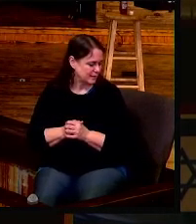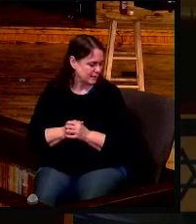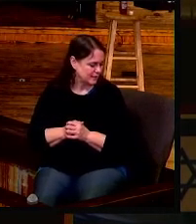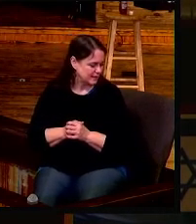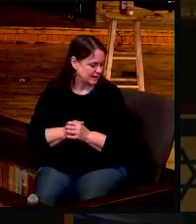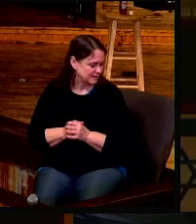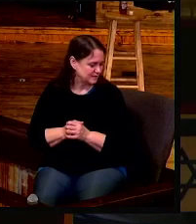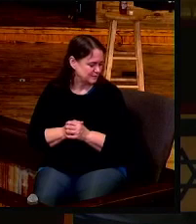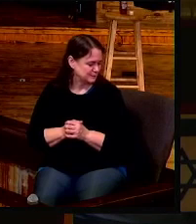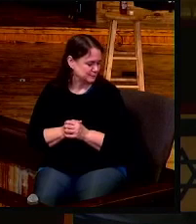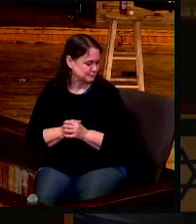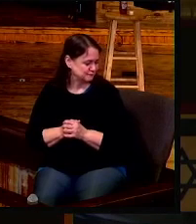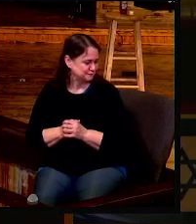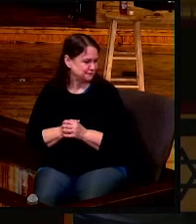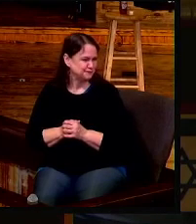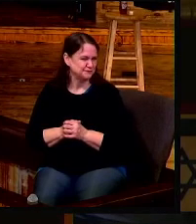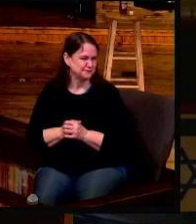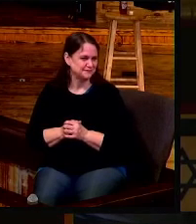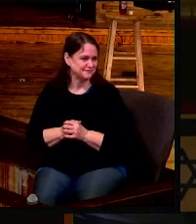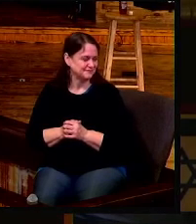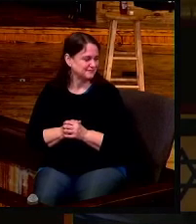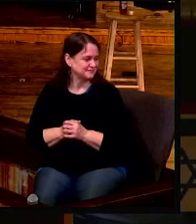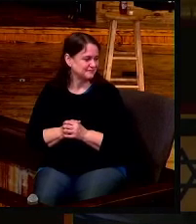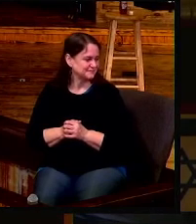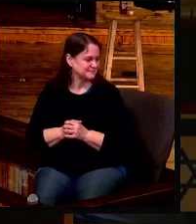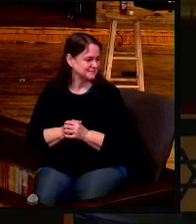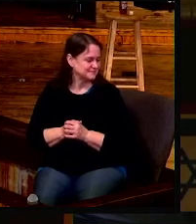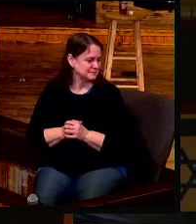One hand raised up back there. Thanks, man.